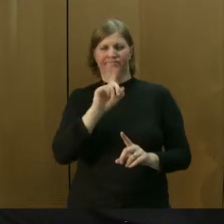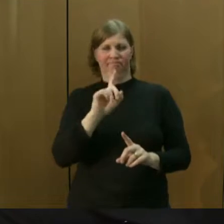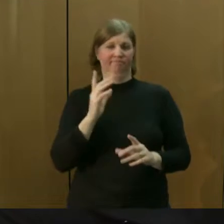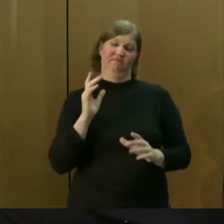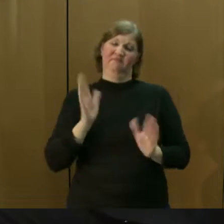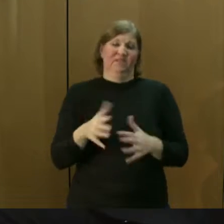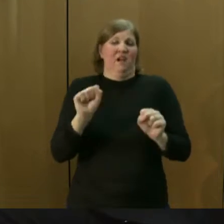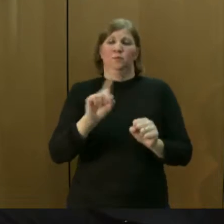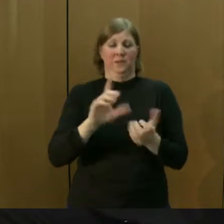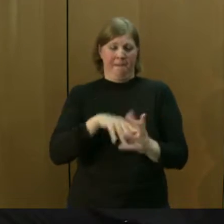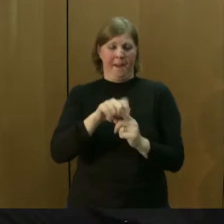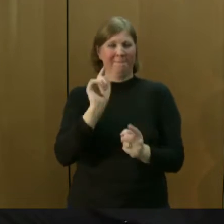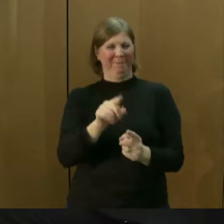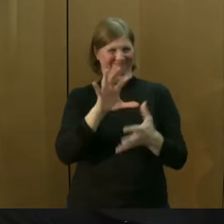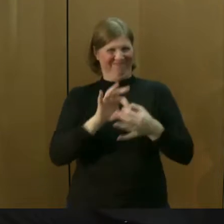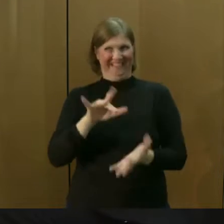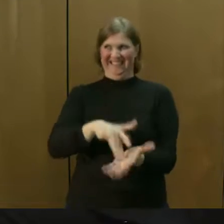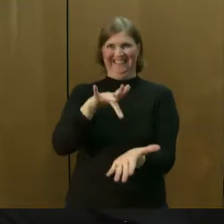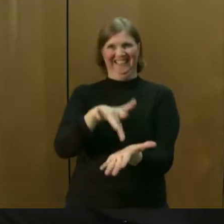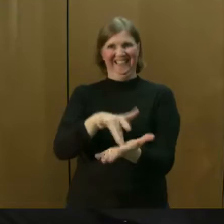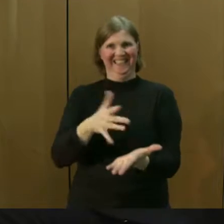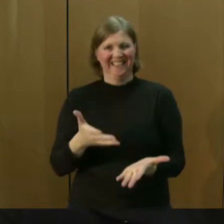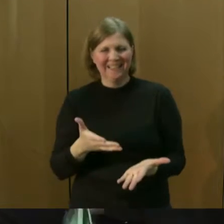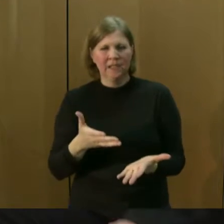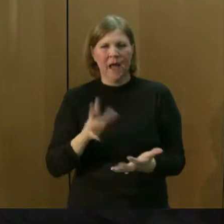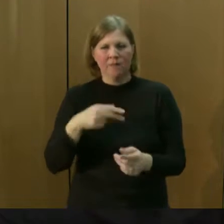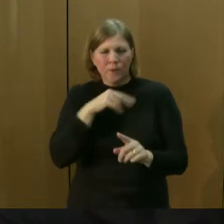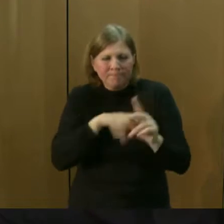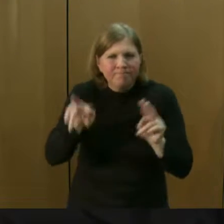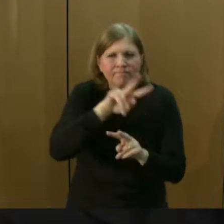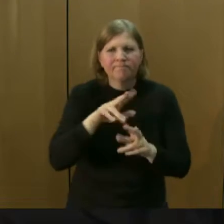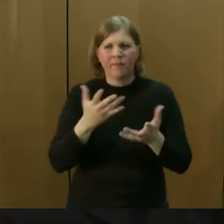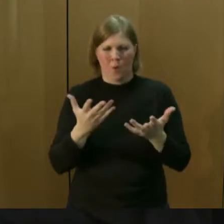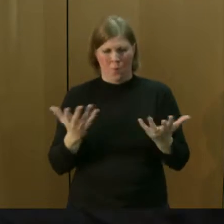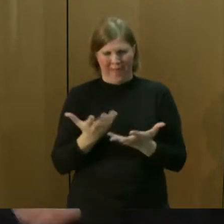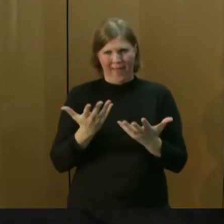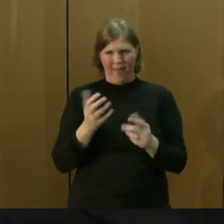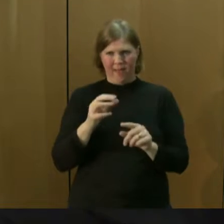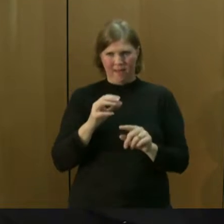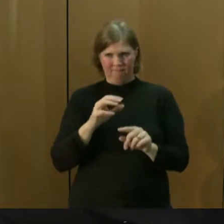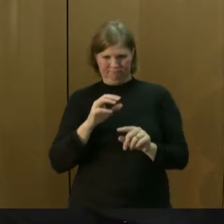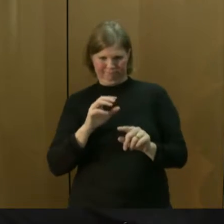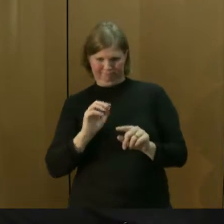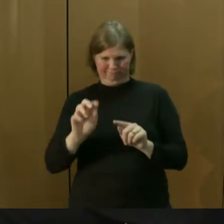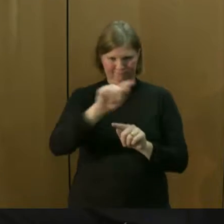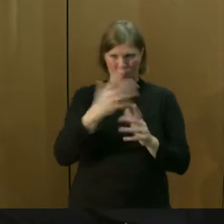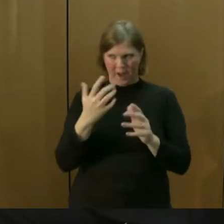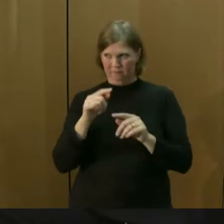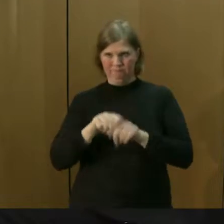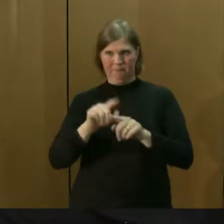festival, find out where the footfall is. That will, the busiest areas will either be something you'll be drawn to or spurned away from.